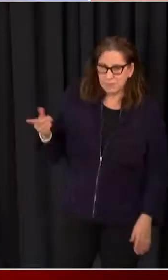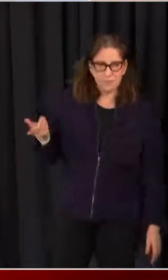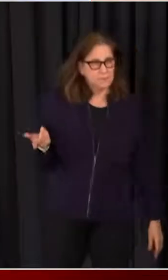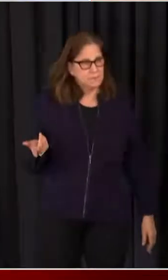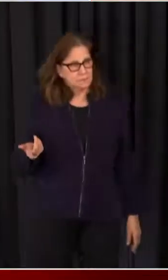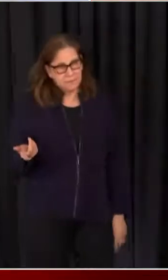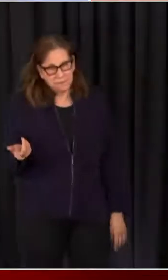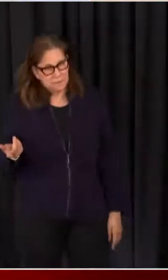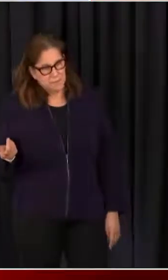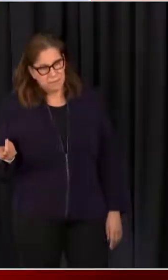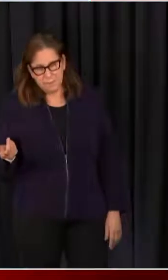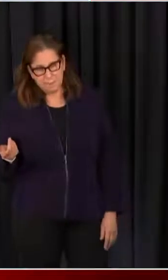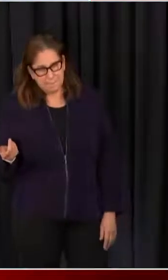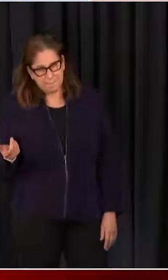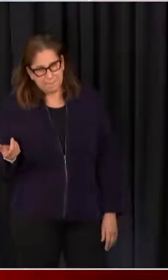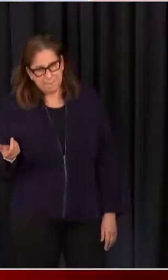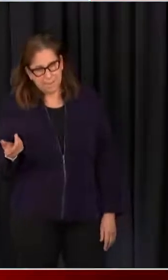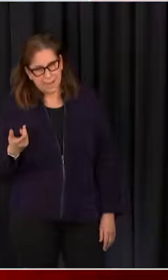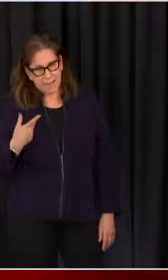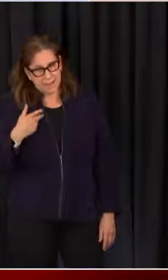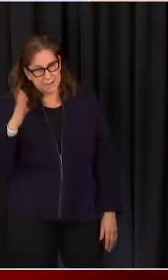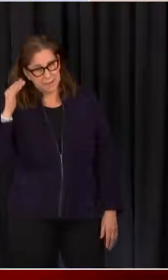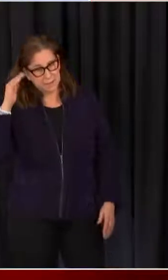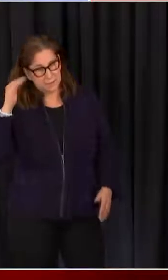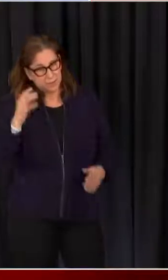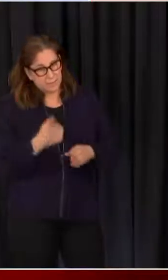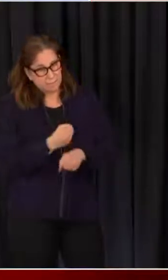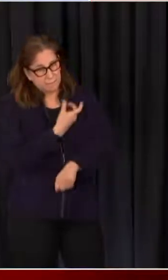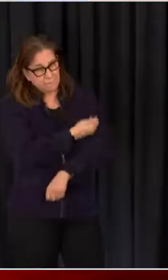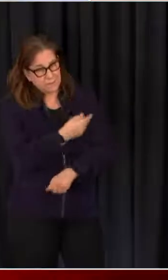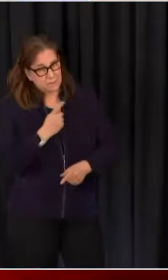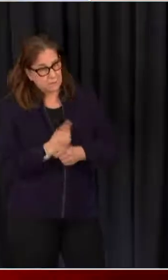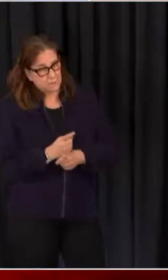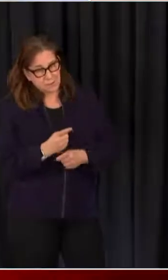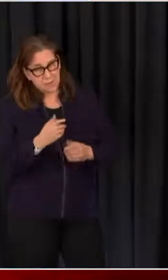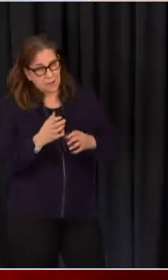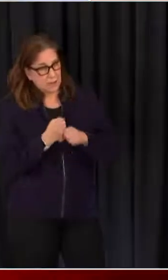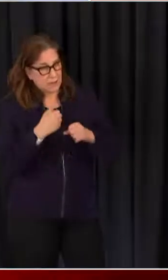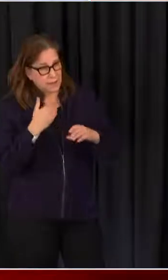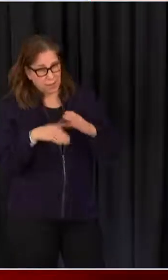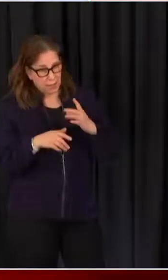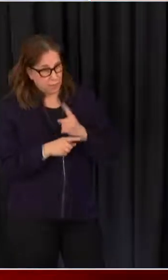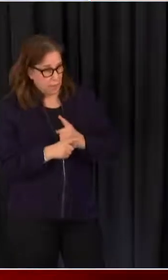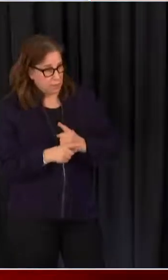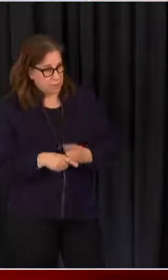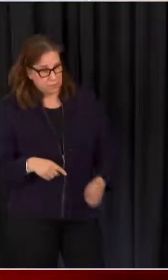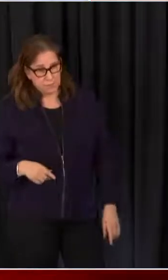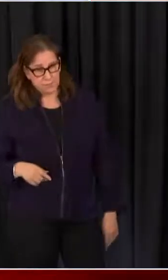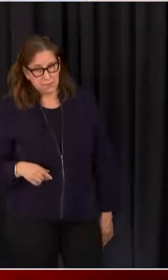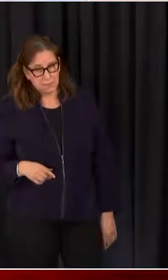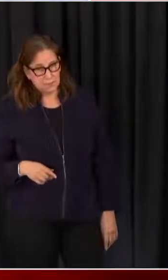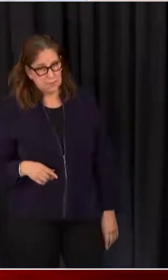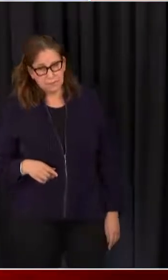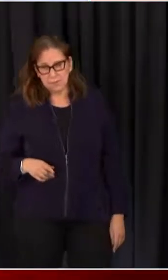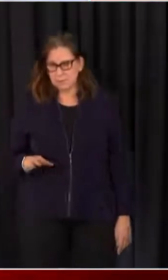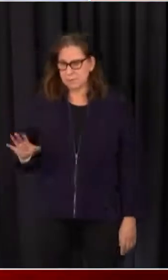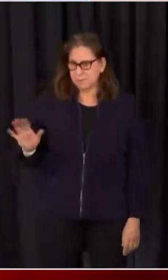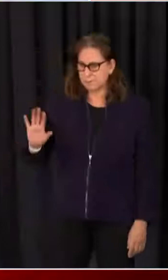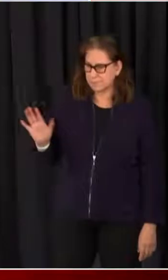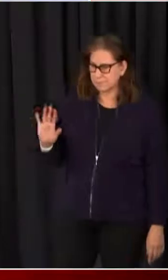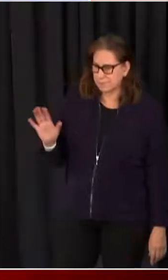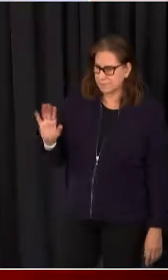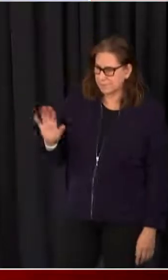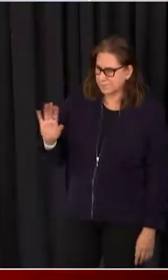assuming, you know, if they're, People can expect to get the vaccine when they get a notification email from us. But before Yeah. you answer that,